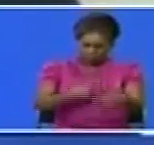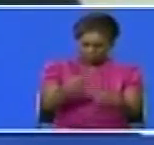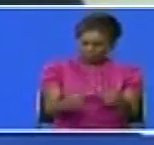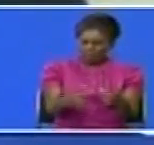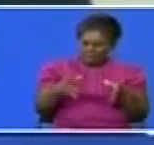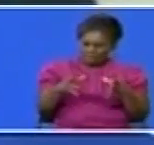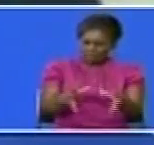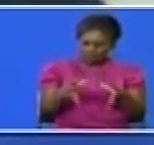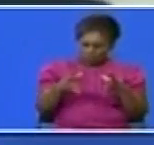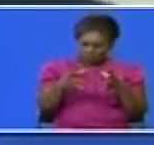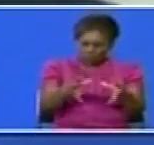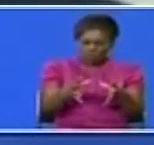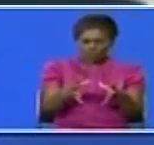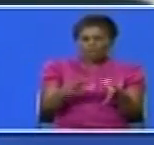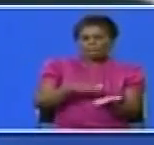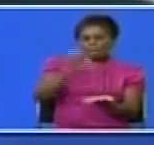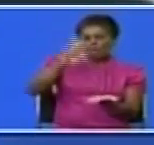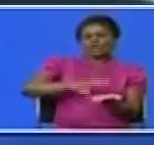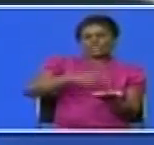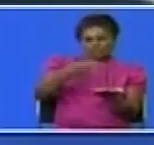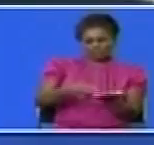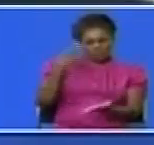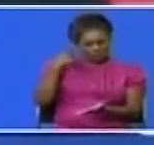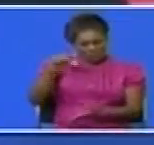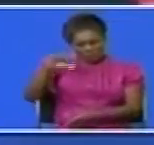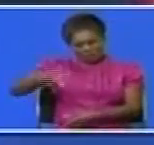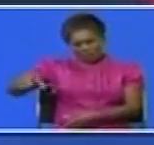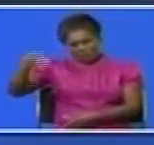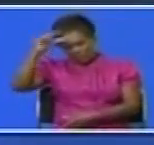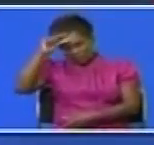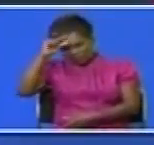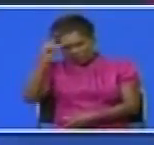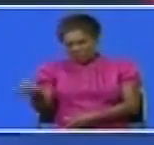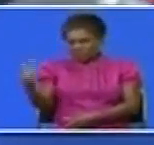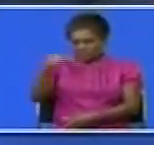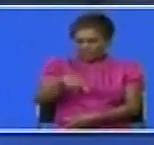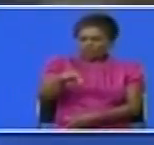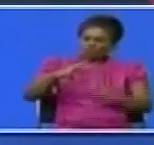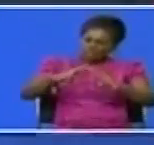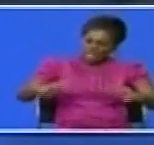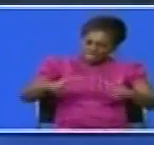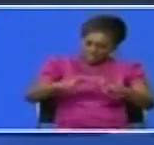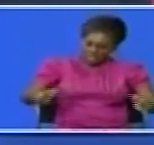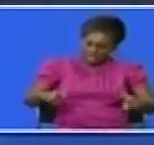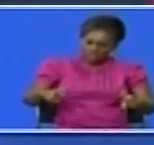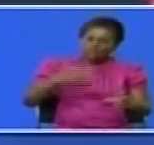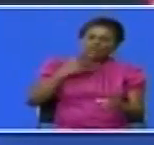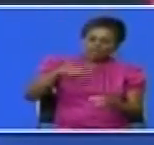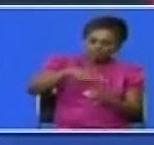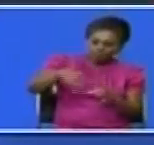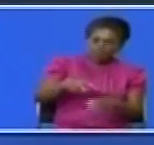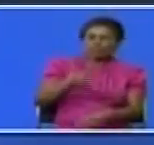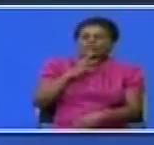to push for more resources for county government. So alafu ukija huku unatafuta kule utachimba bowo, na hiyo ni kazi ya